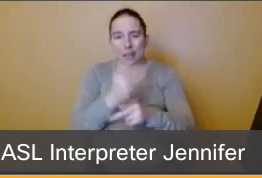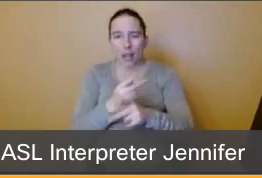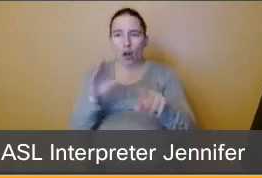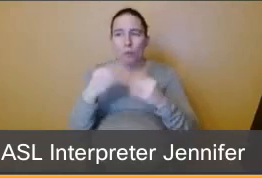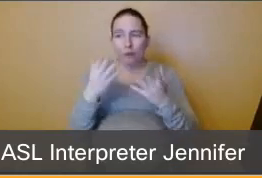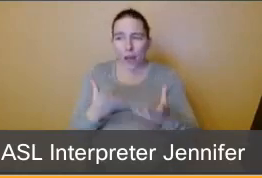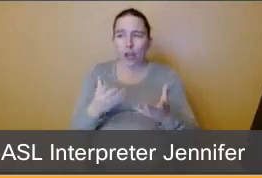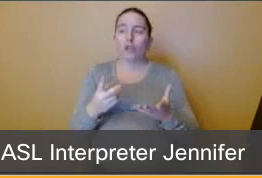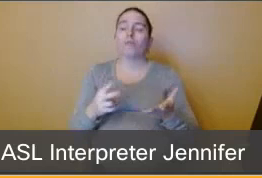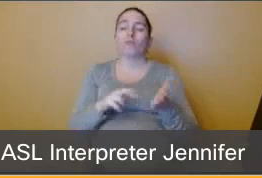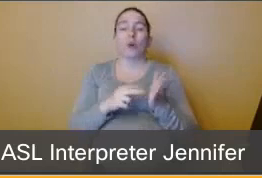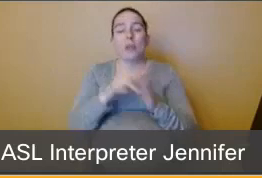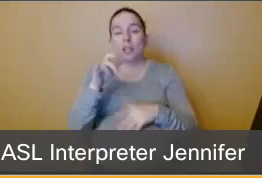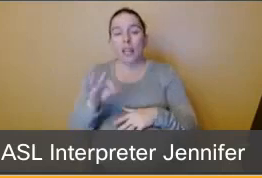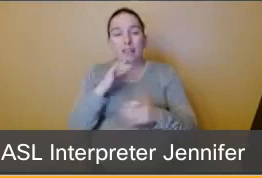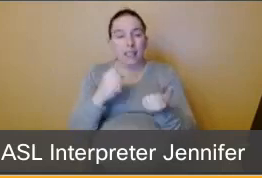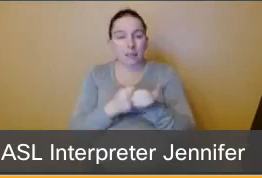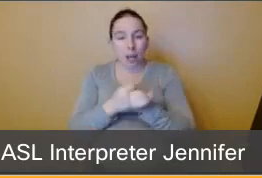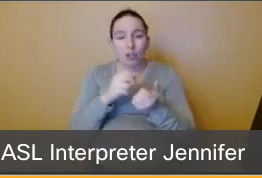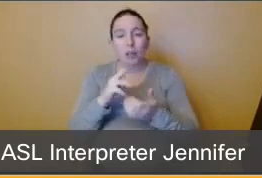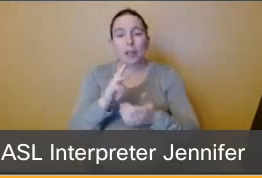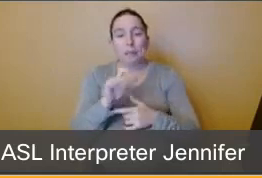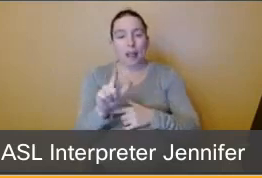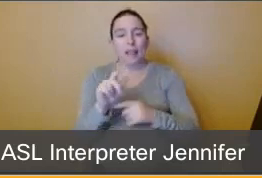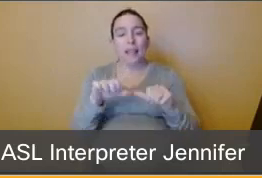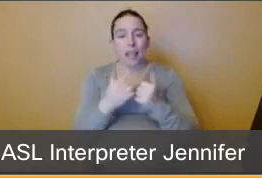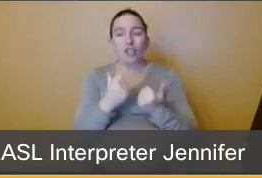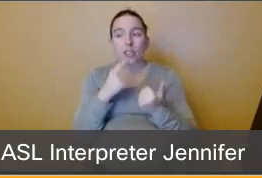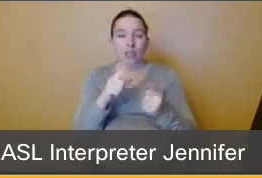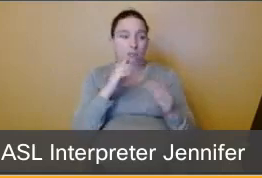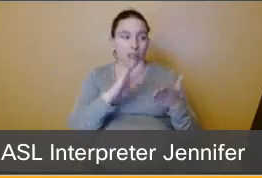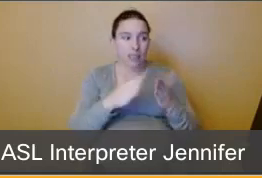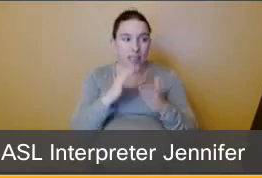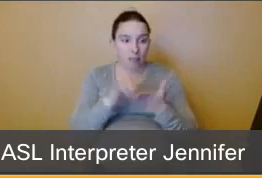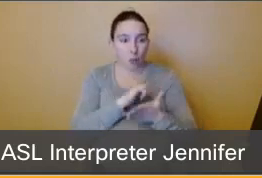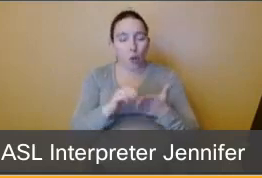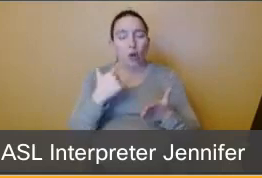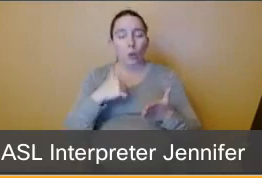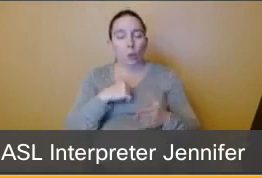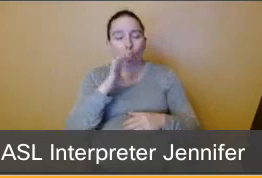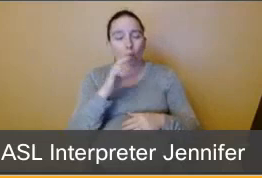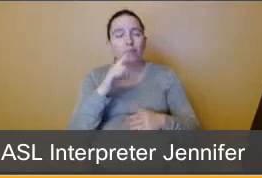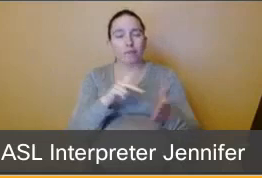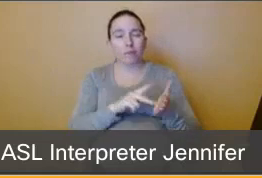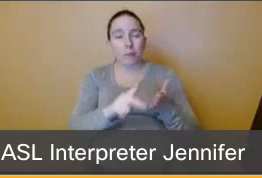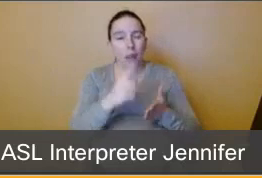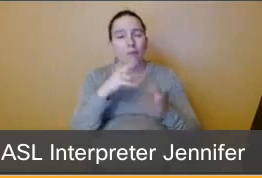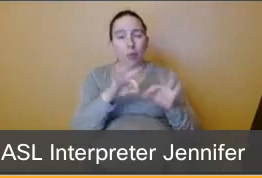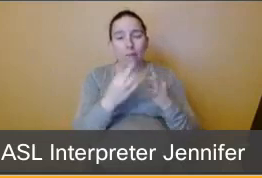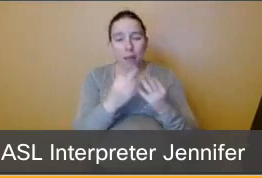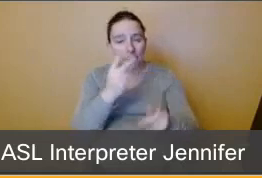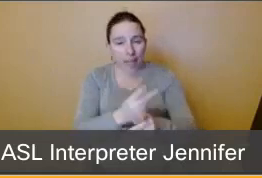billing agency is the state of New York, we're looking to extend payments to those family care providers. And if it's one